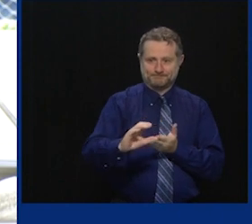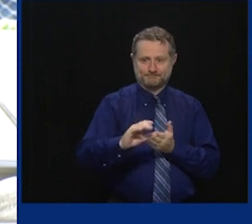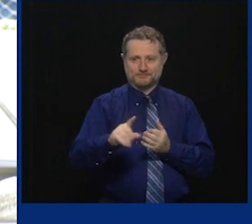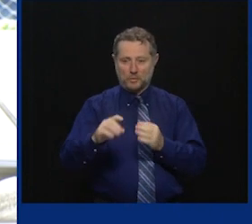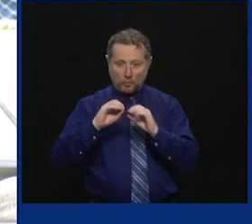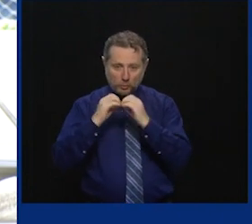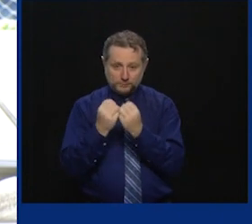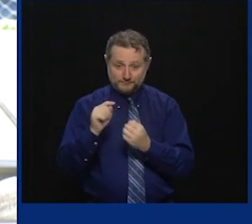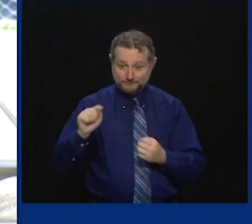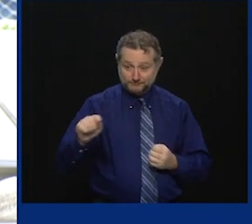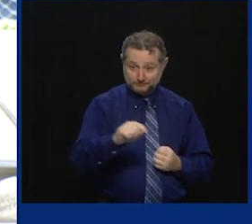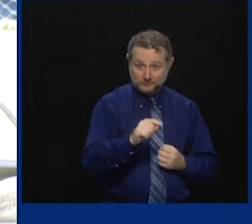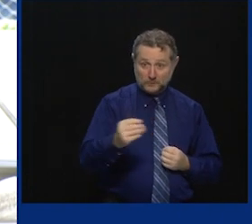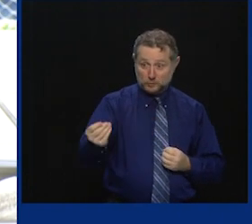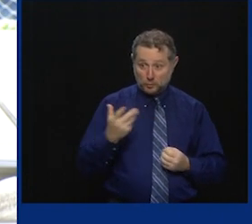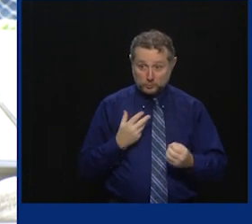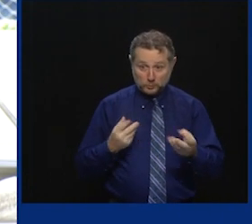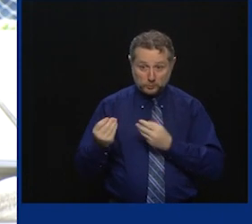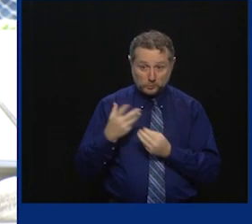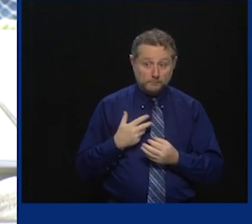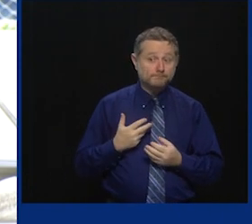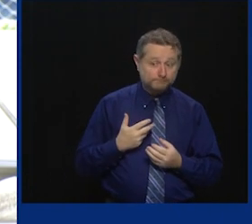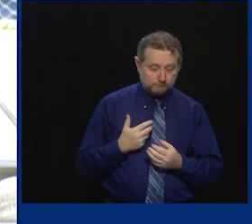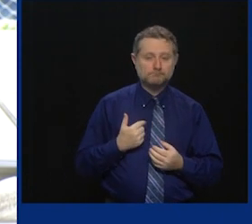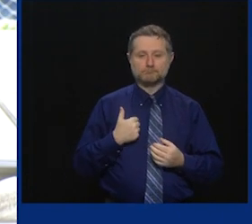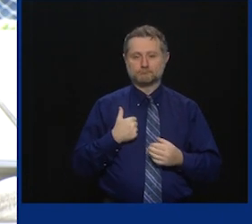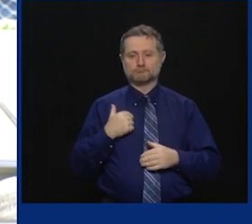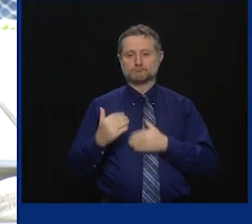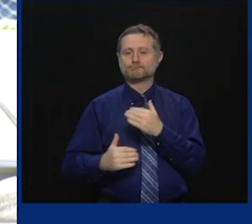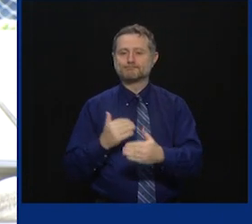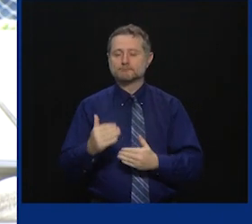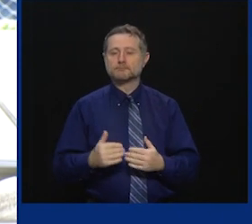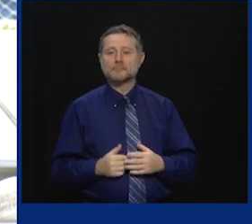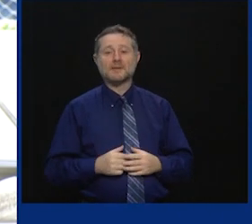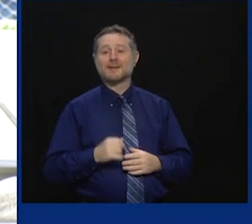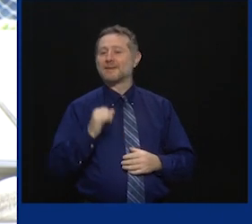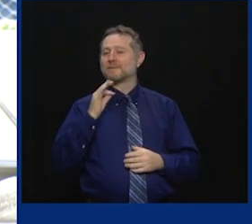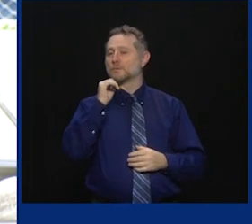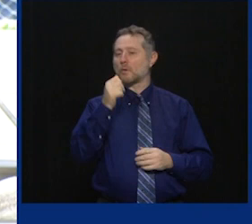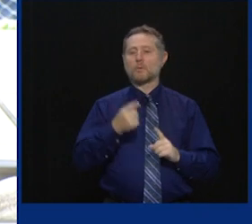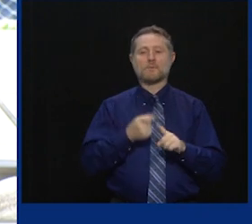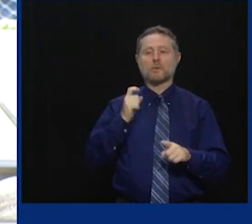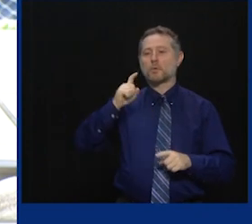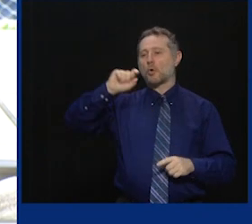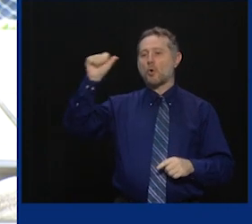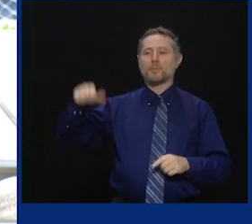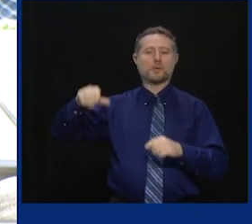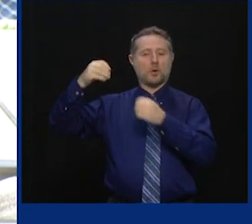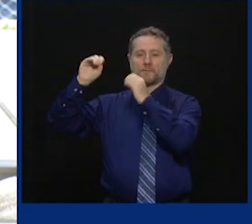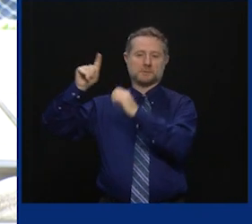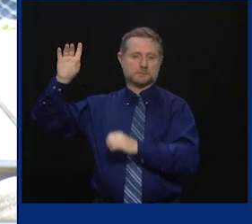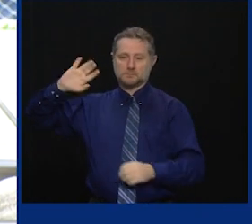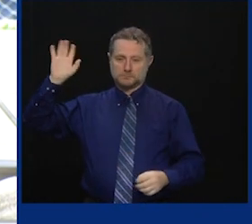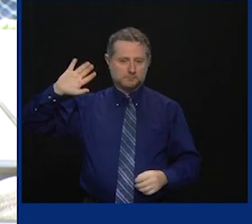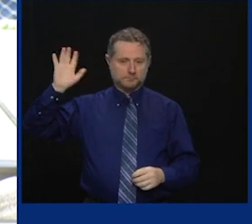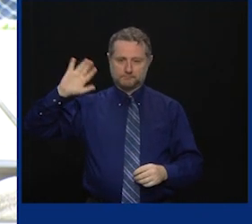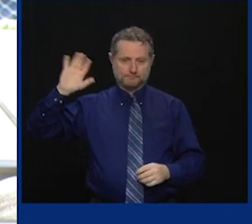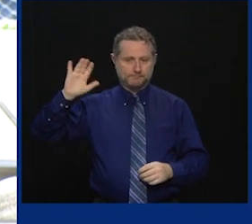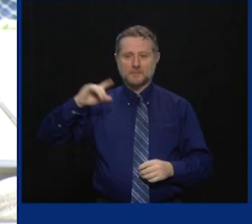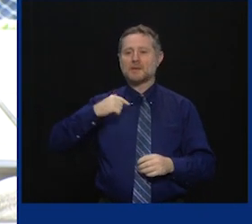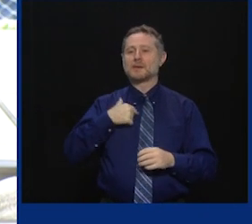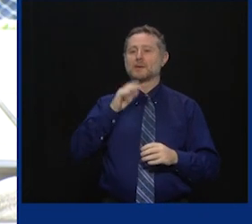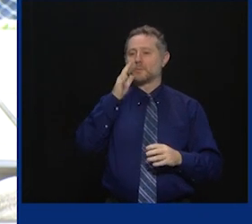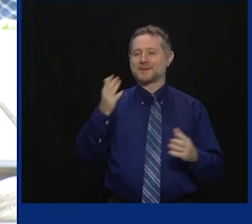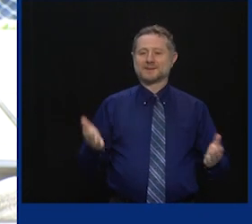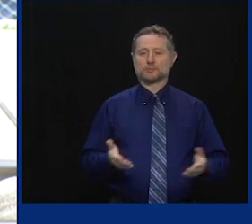tell us what's happening. This is not directed out of people sitting in an office in Albany. It's going to be on the ground driven. People see what's happening,